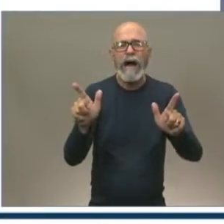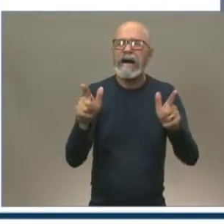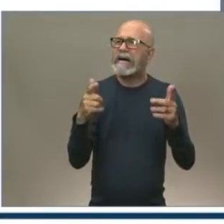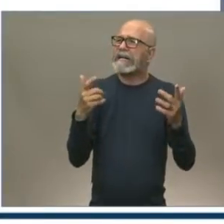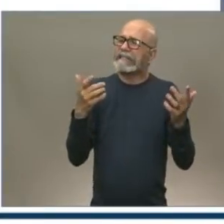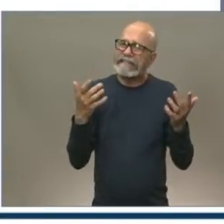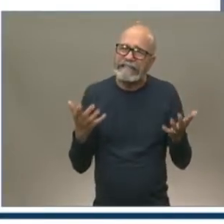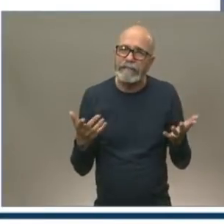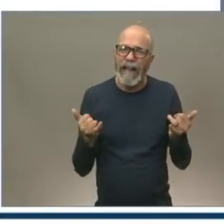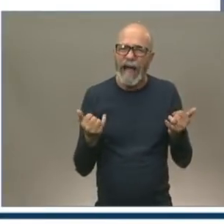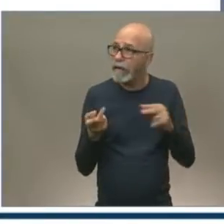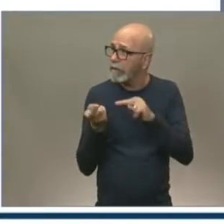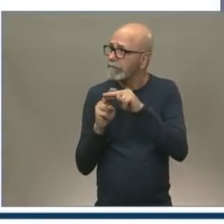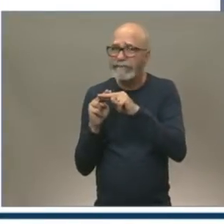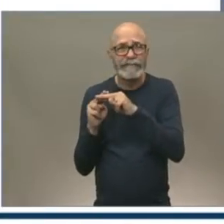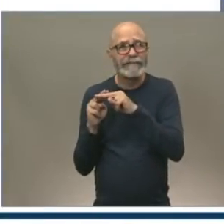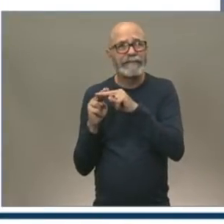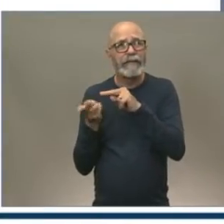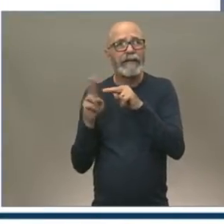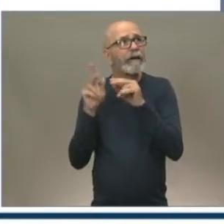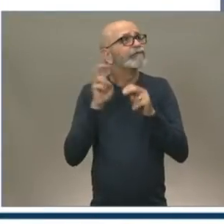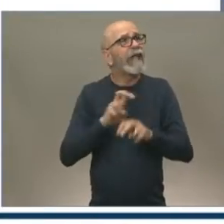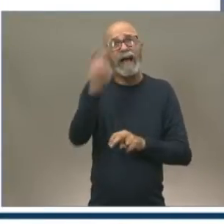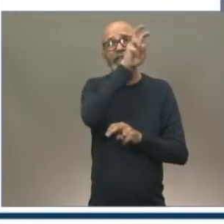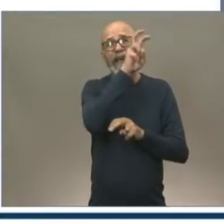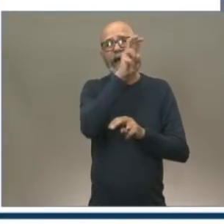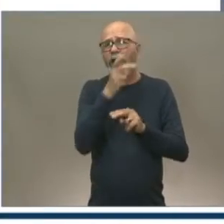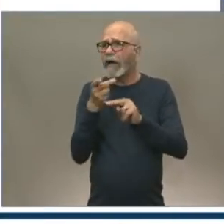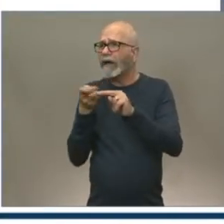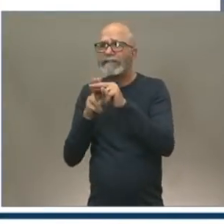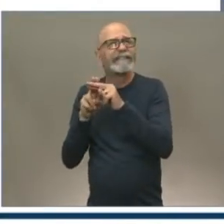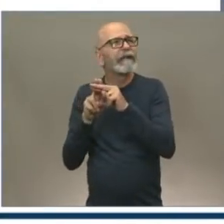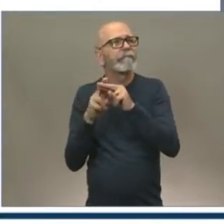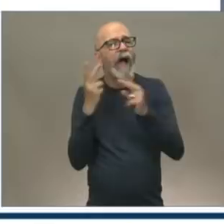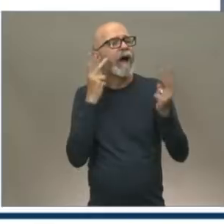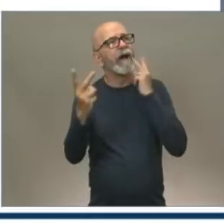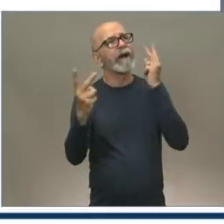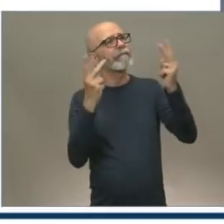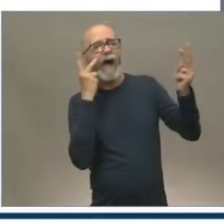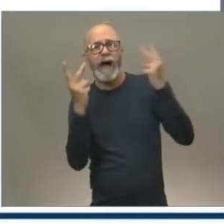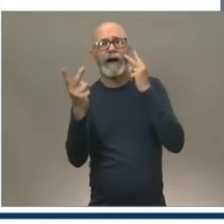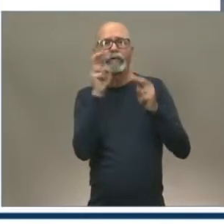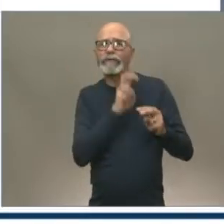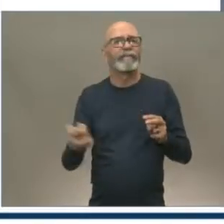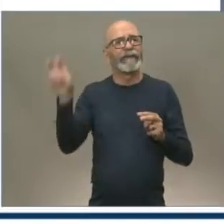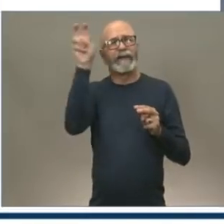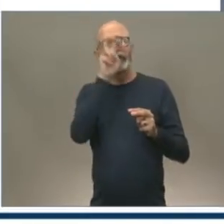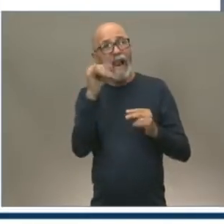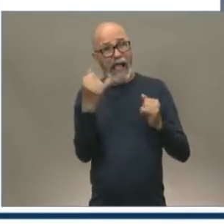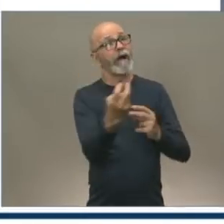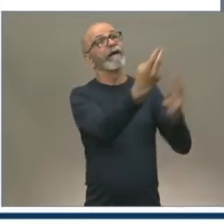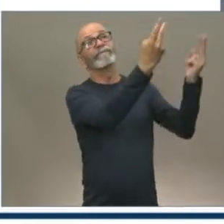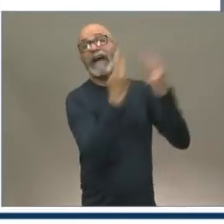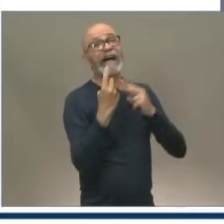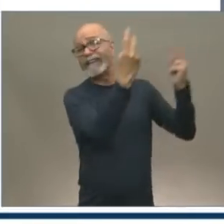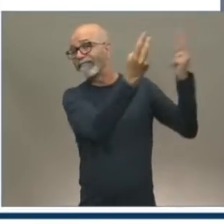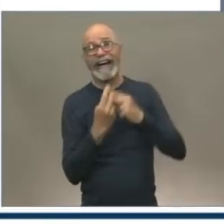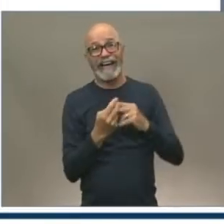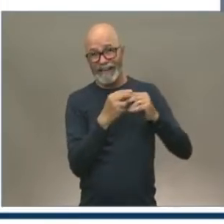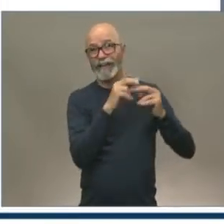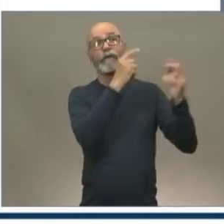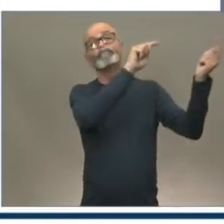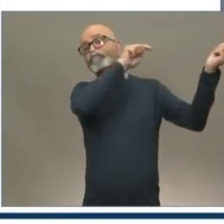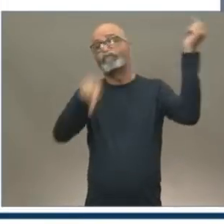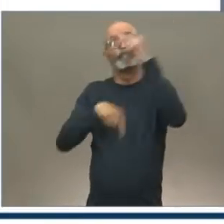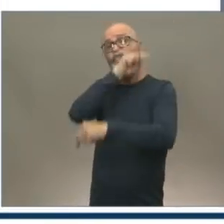related to travel in the province, we have decided to restrict non-essential travel into Nova Scotia. This means all Nova Scotians,